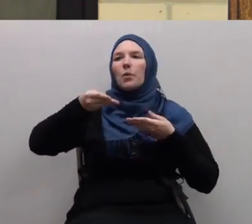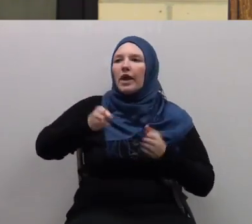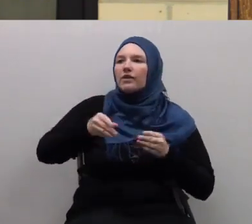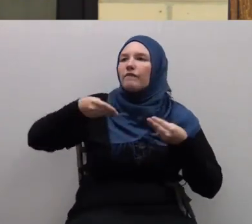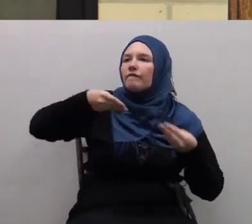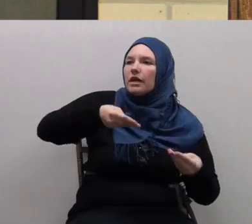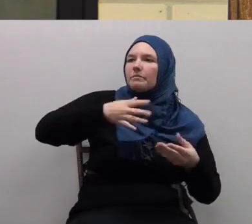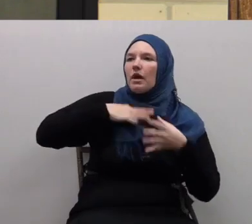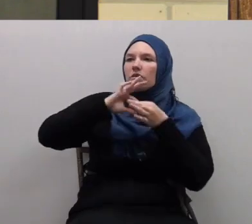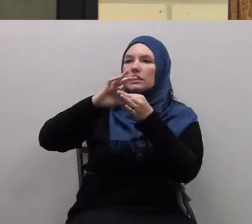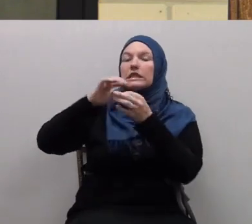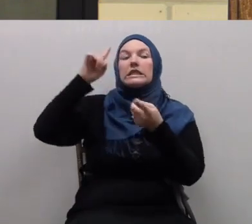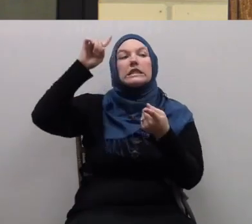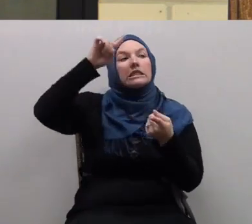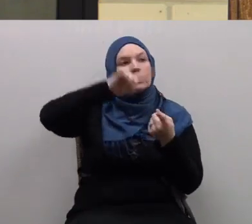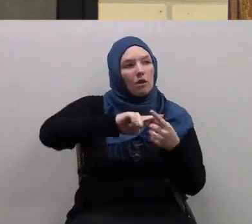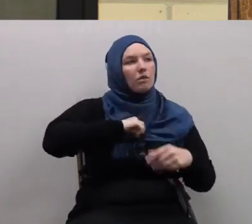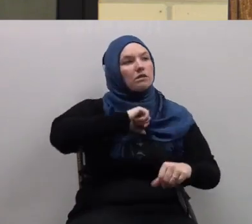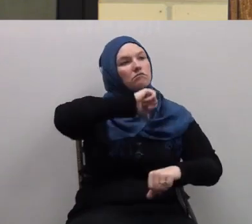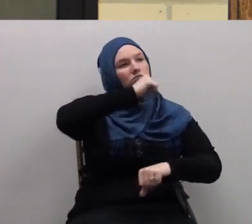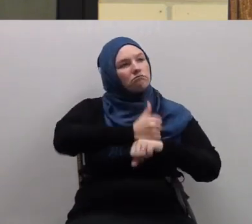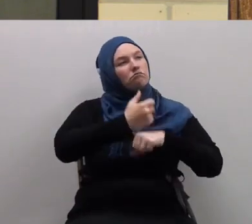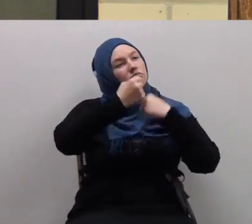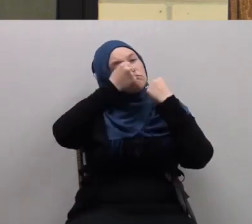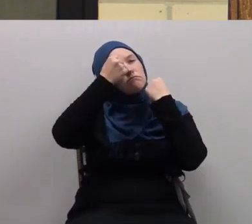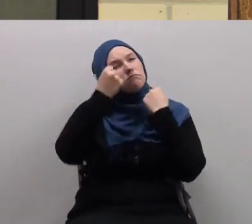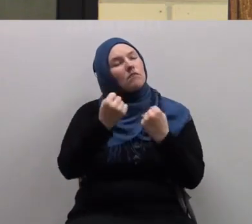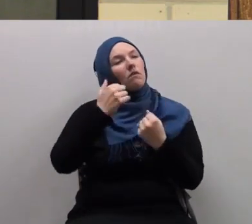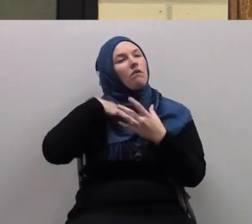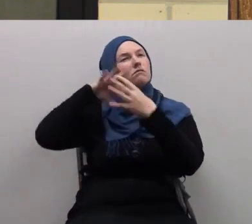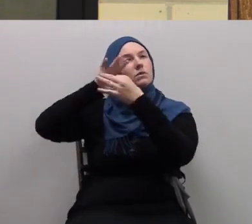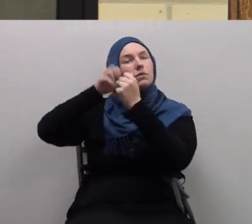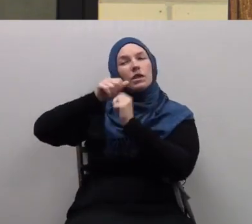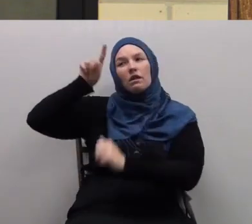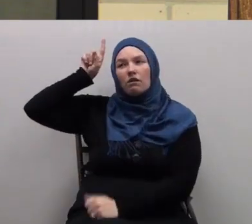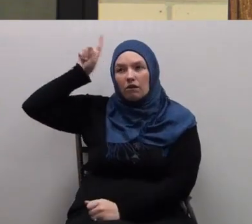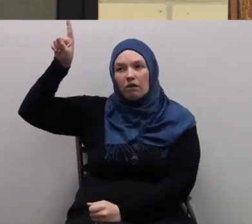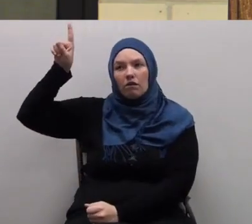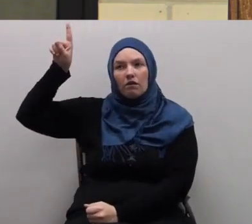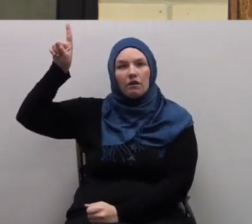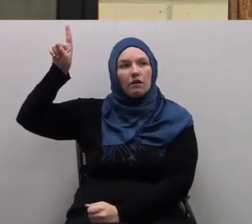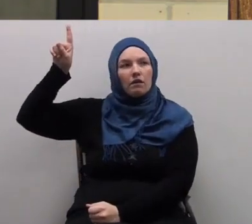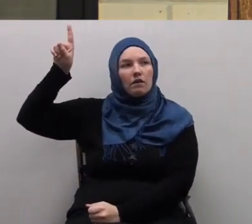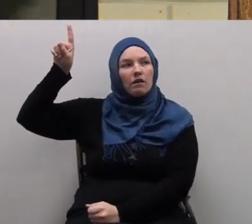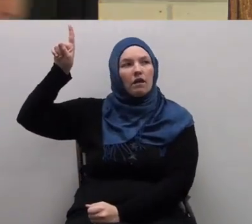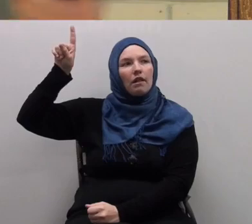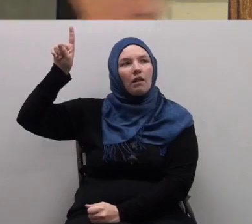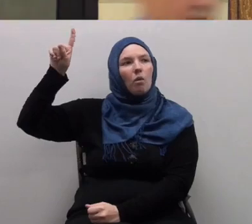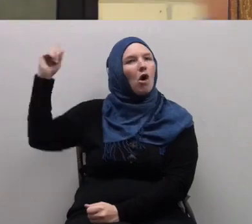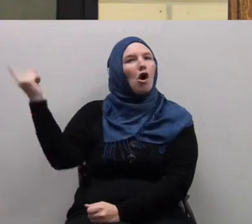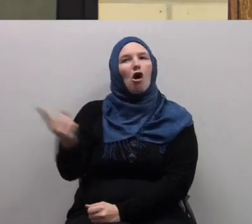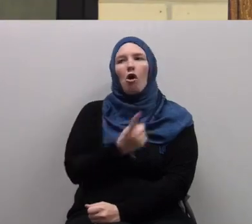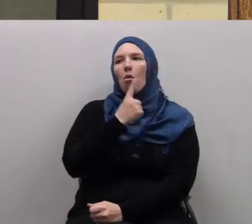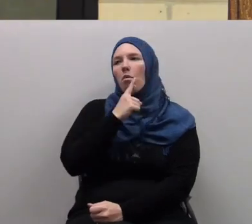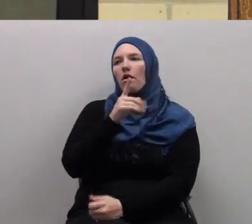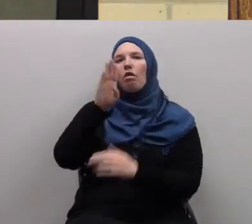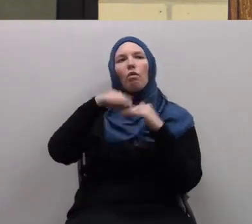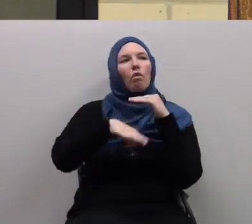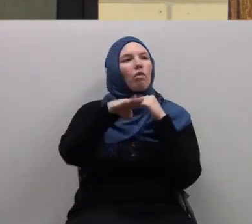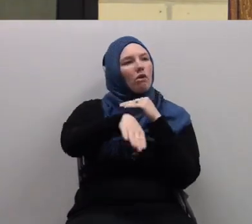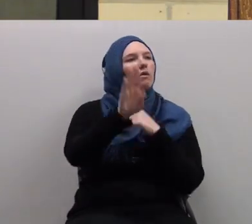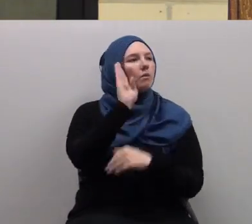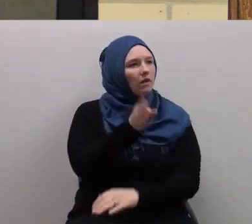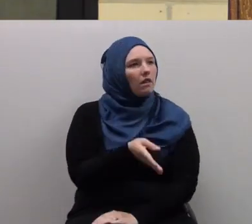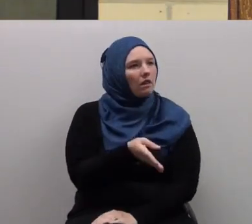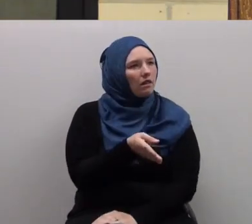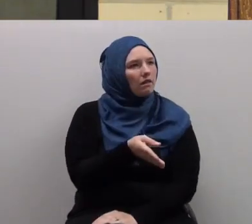Until we stabilize our relationship with Allah, we will always be shaky. And that